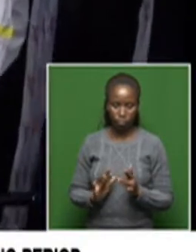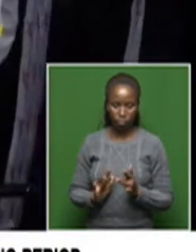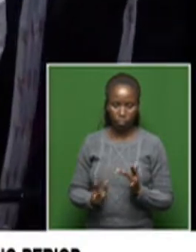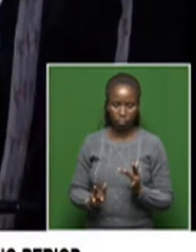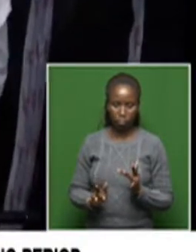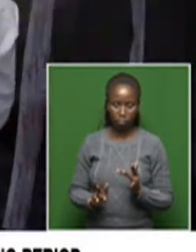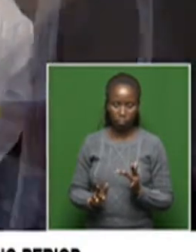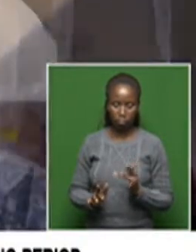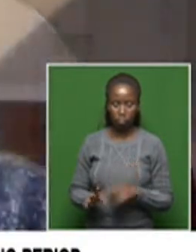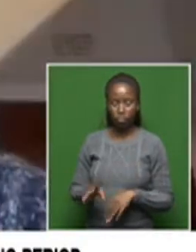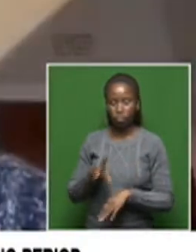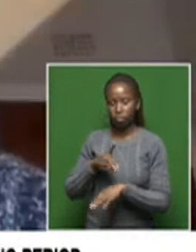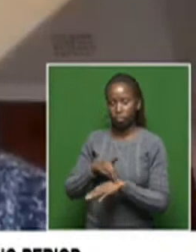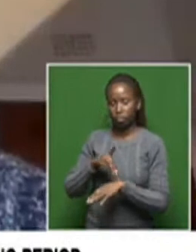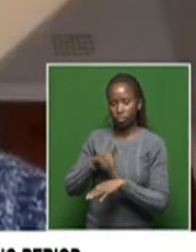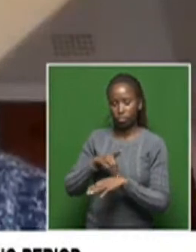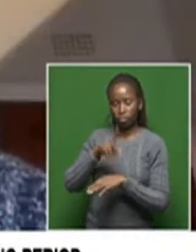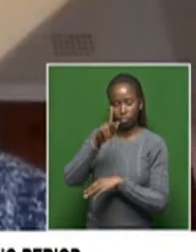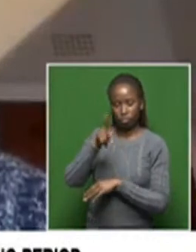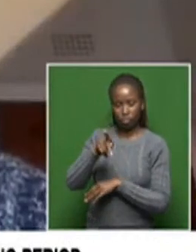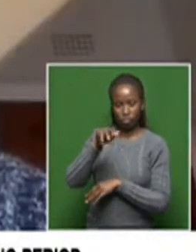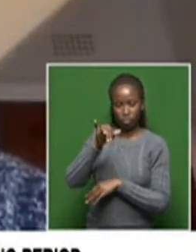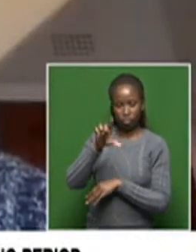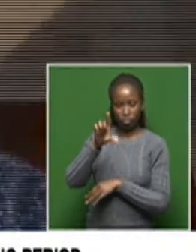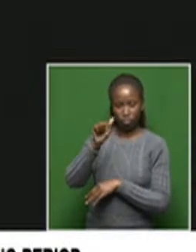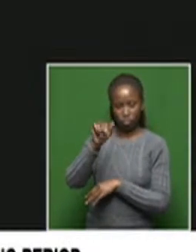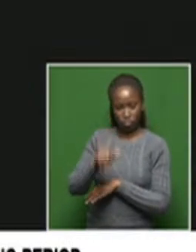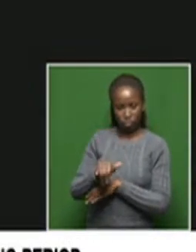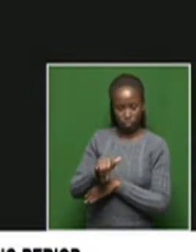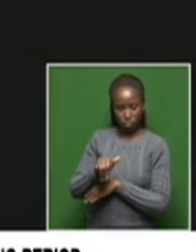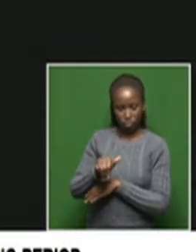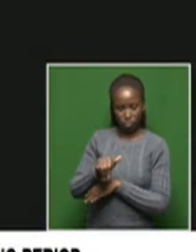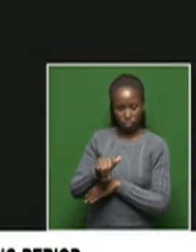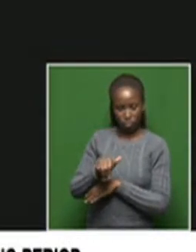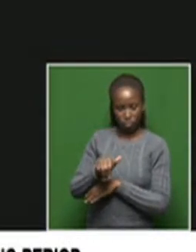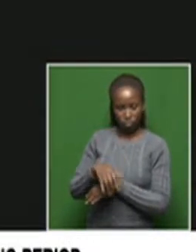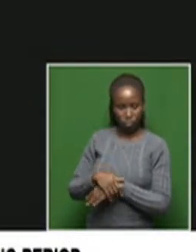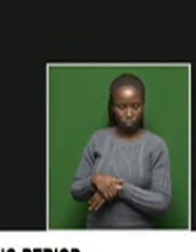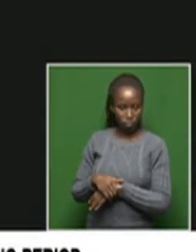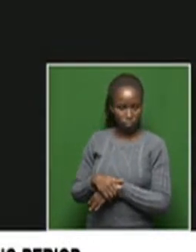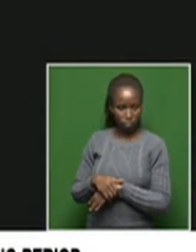Dr. Pillay, I think COVAX deliveries